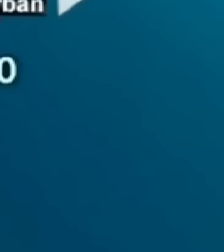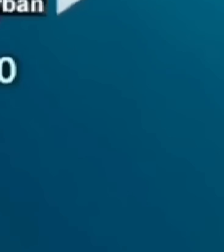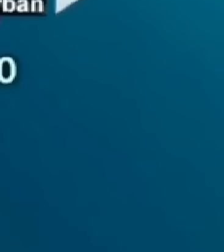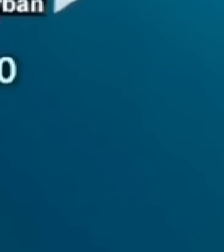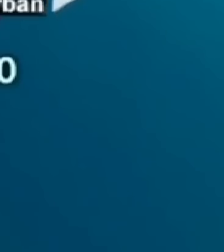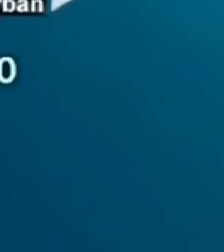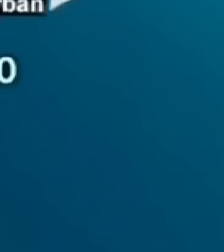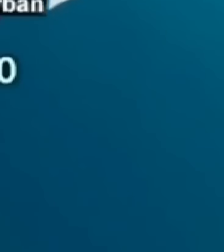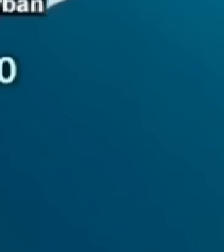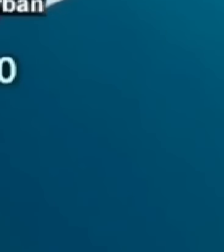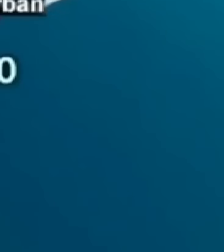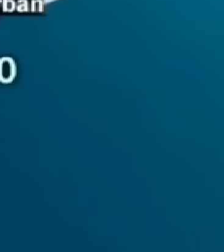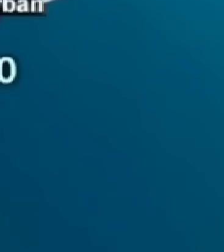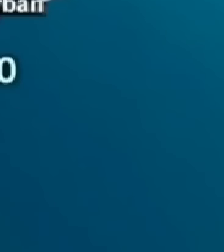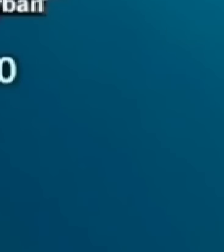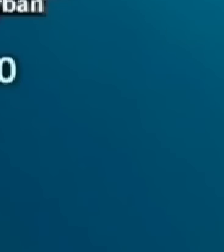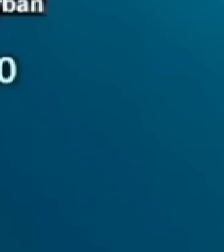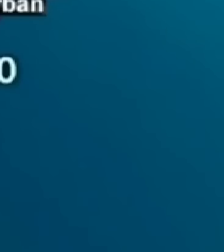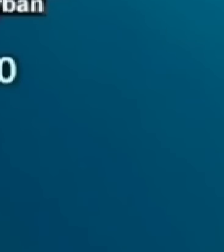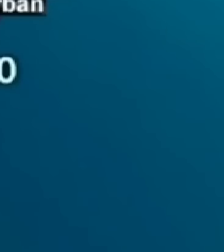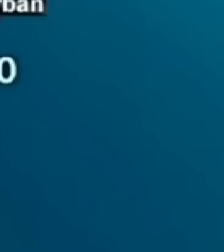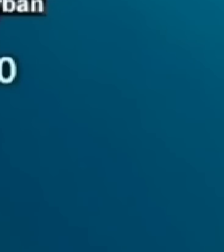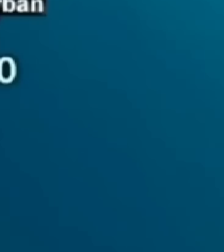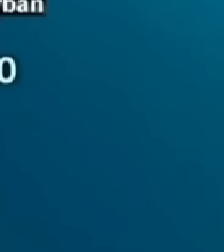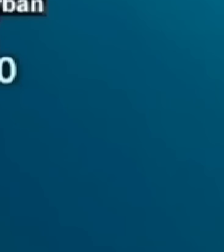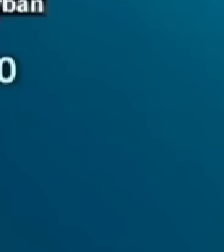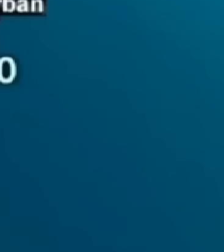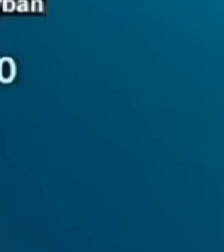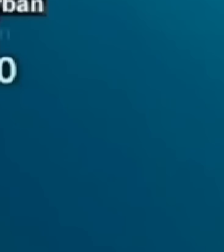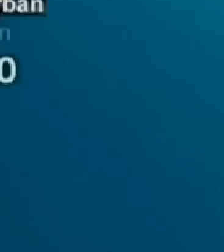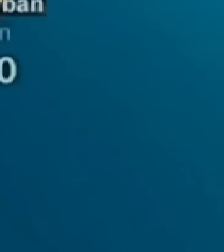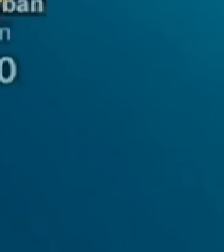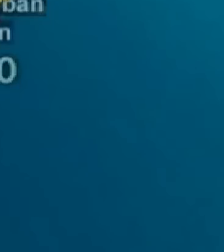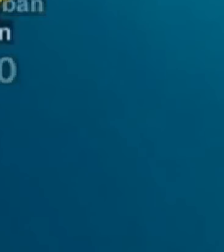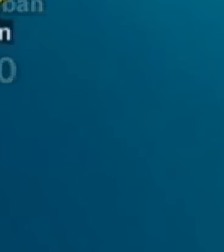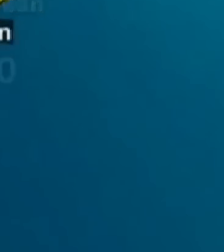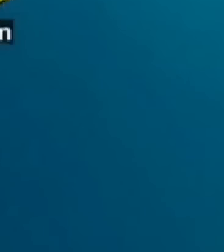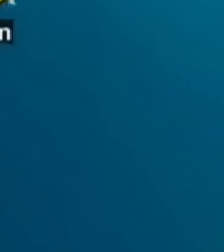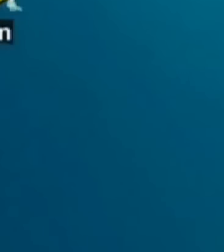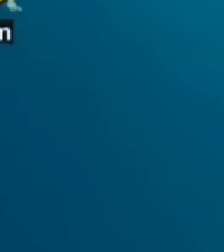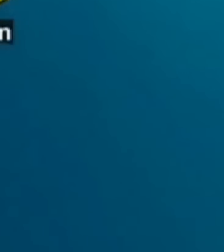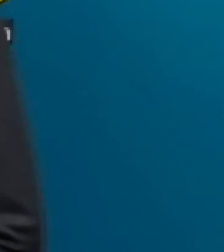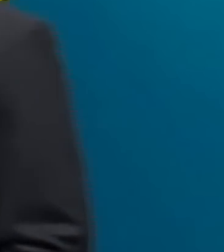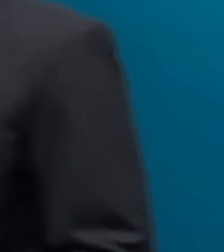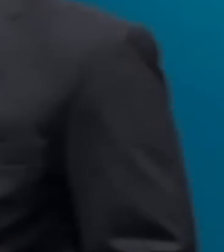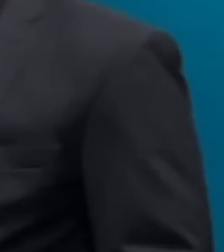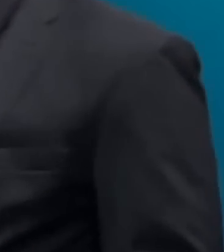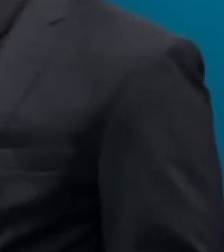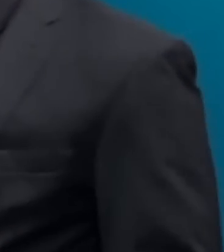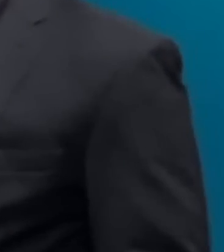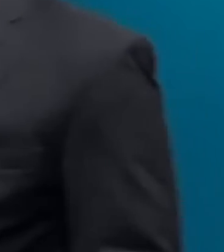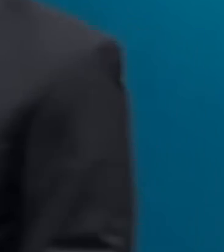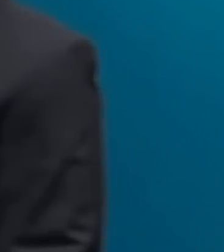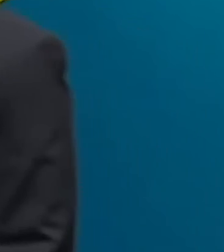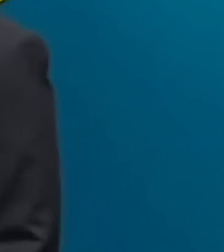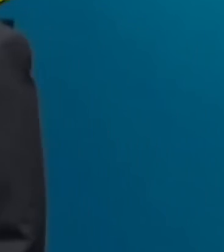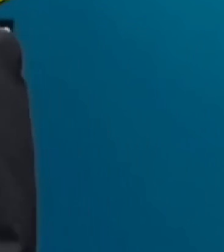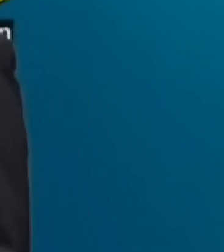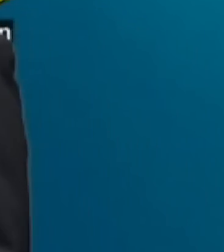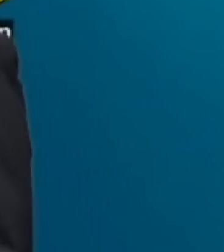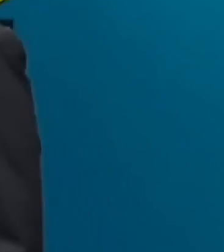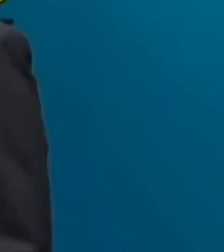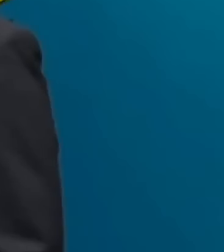mafatsane a tja dileng a duma ha re shebile hona ka ro ka pa le bua ha buletse buletseng ba pira bilipi ba tse tlhokomisa hore ha le bosimba ga jeni teng o tlhokomele hore e tla hlebe e be